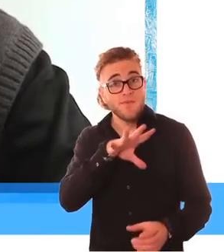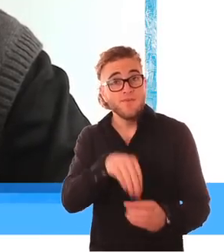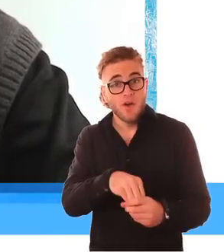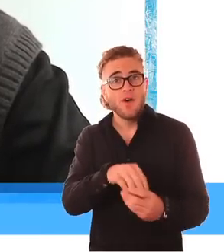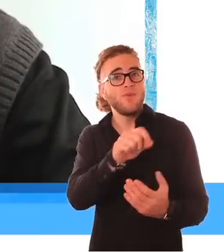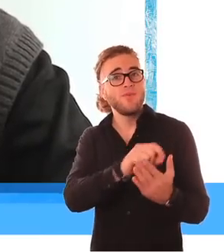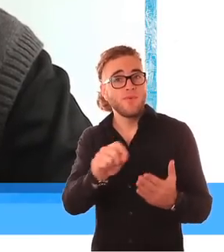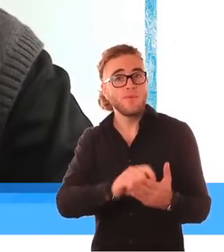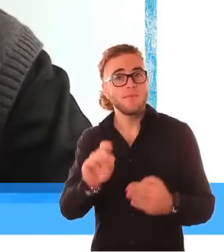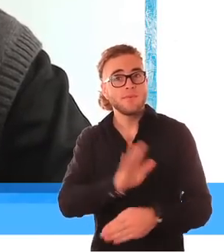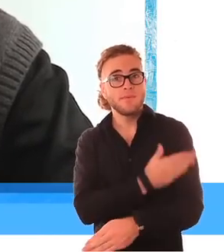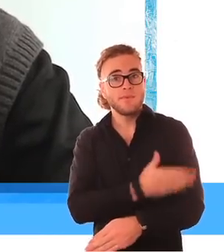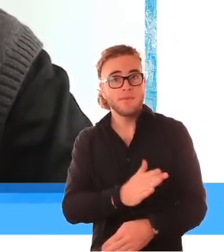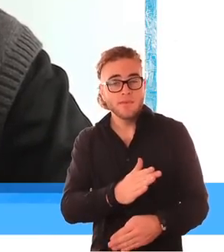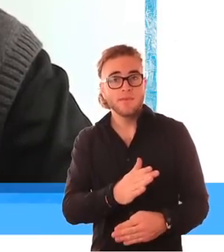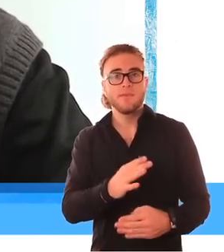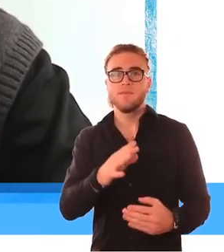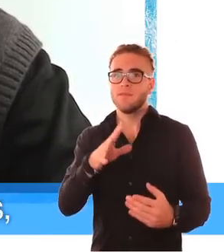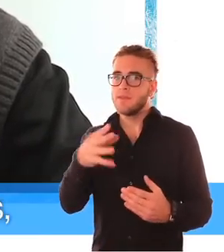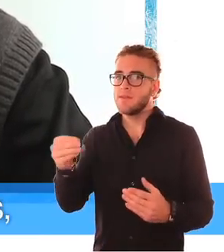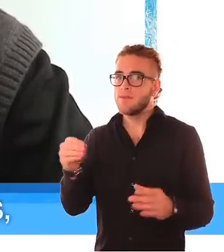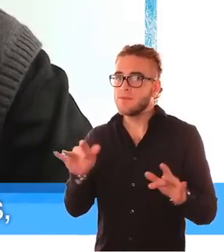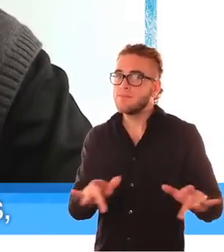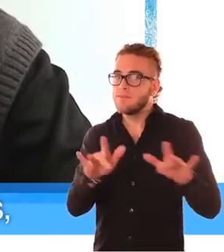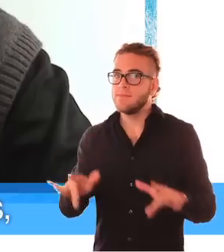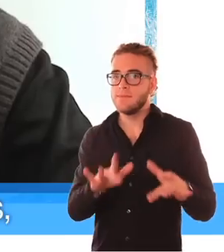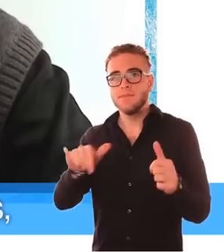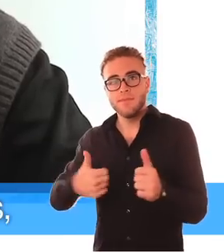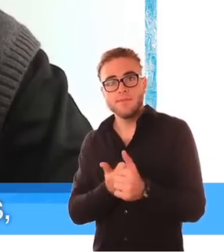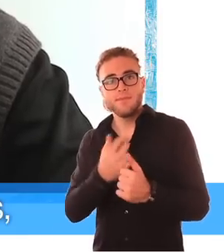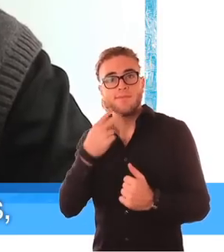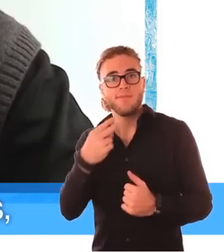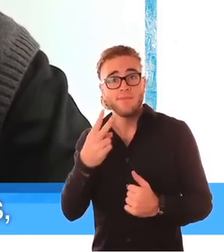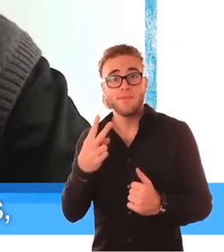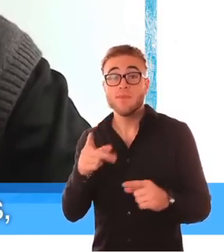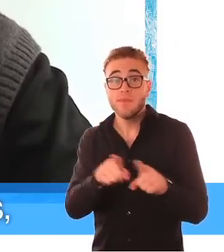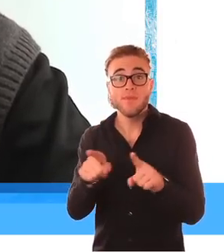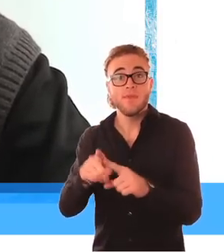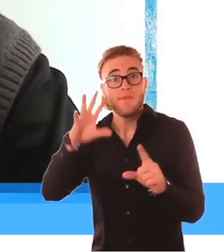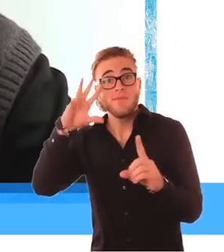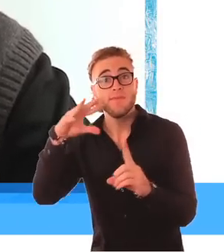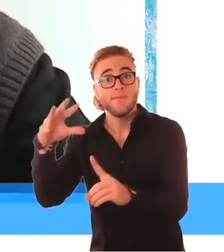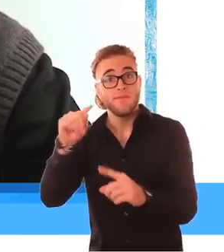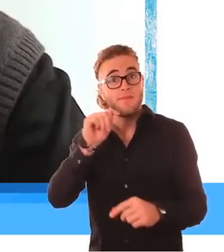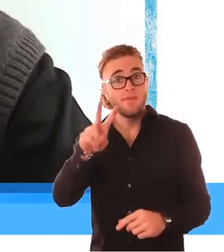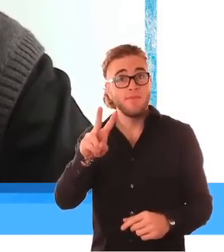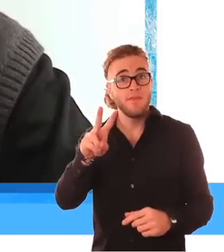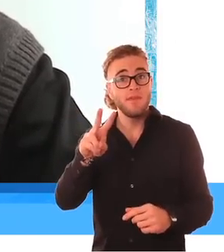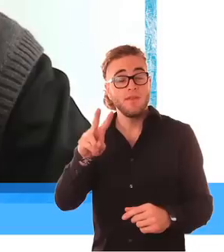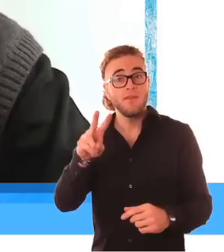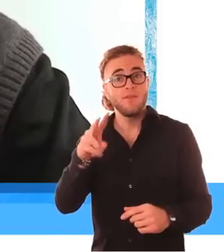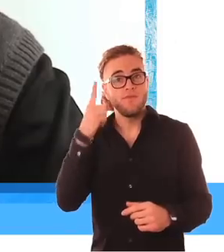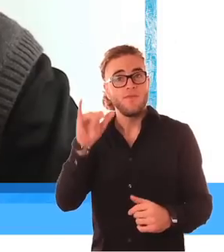I was there and participated in the writing of the song verses, and in the recording of the backup vocals, as